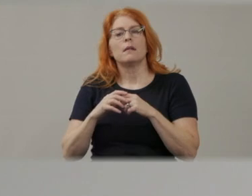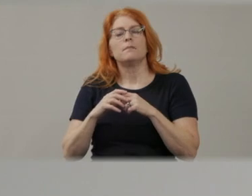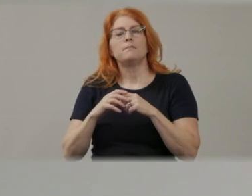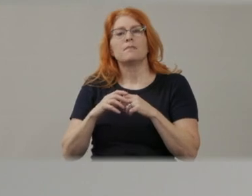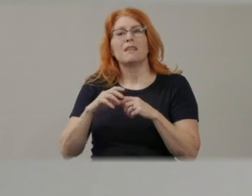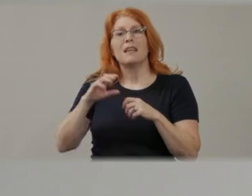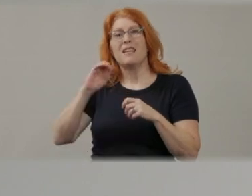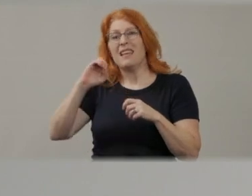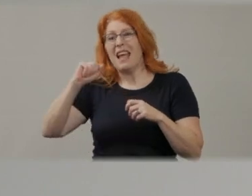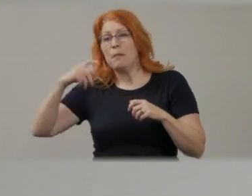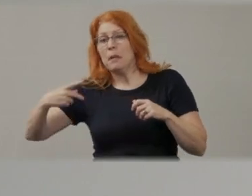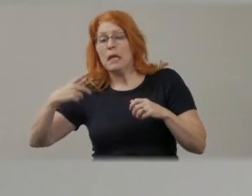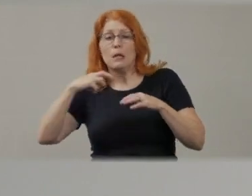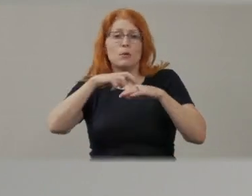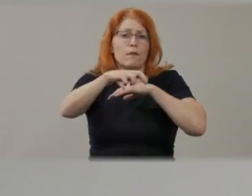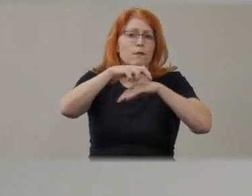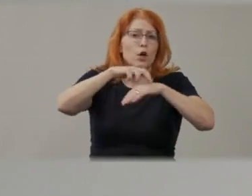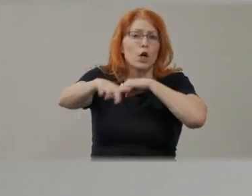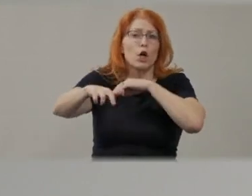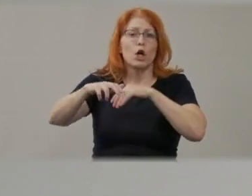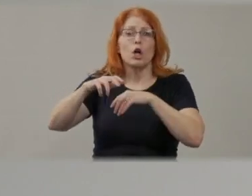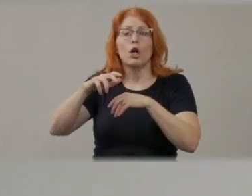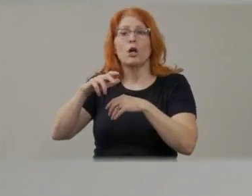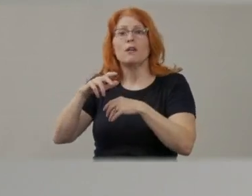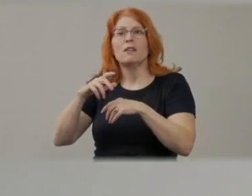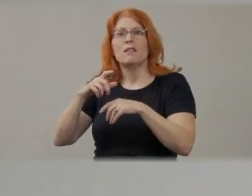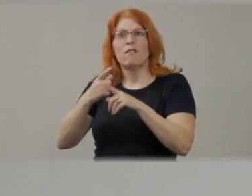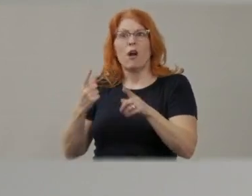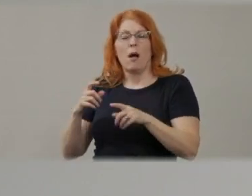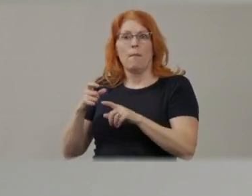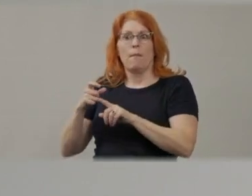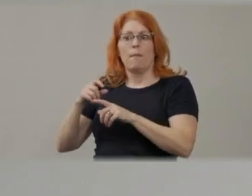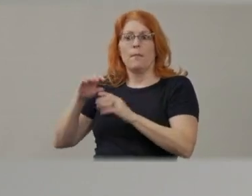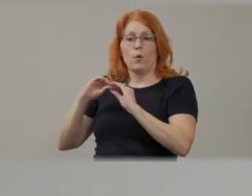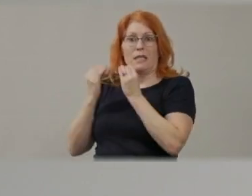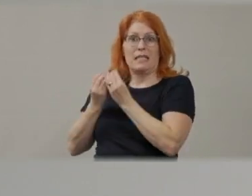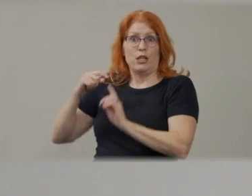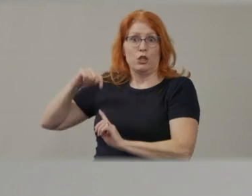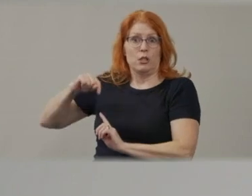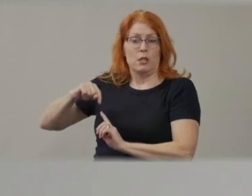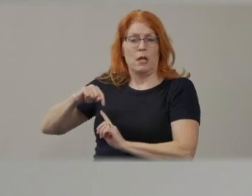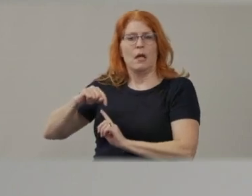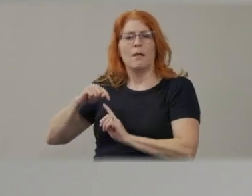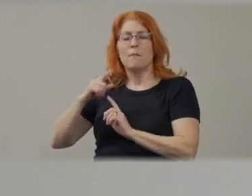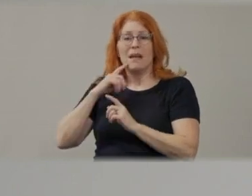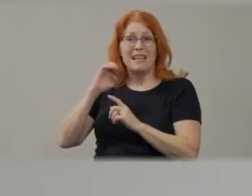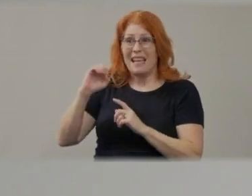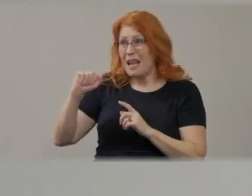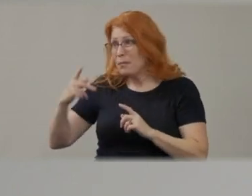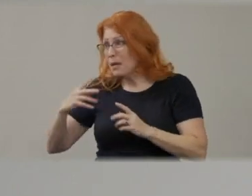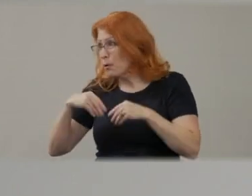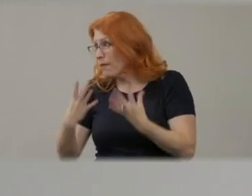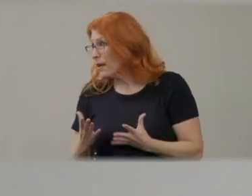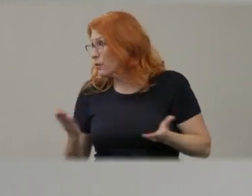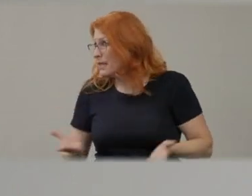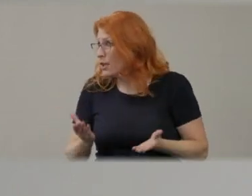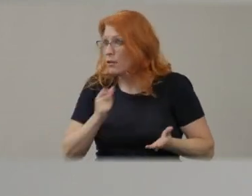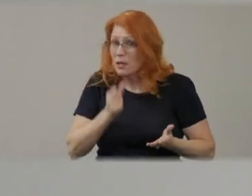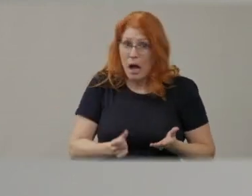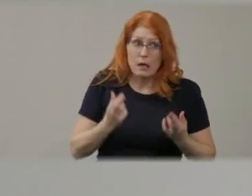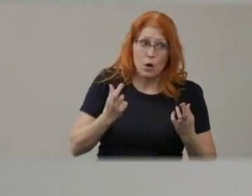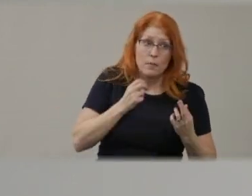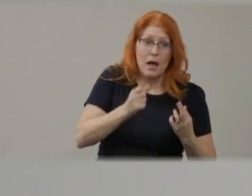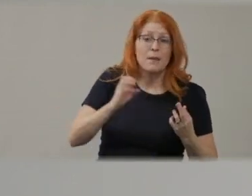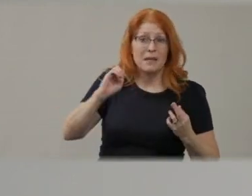that was being referred out within our organization. And although I hope there's no EAP providers in this room,